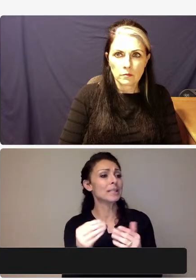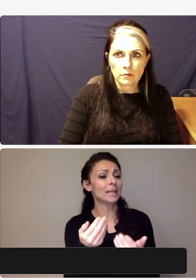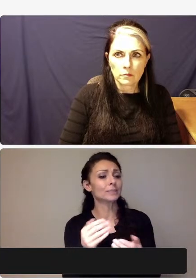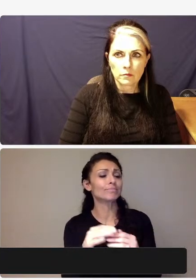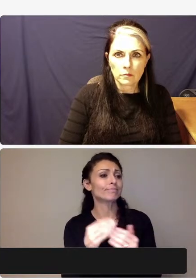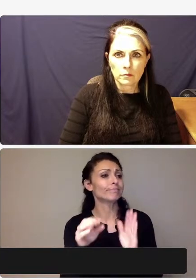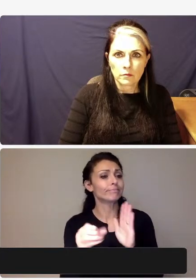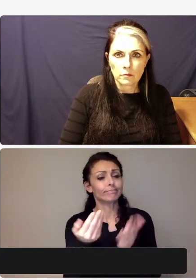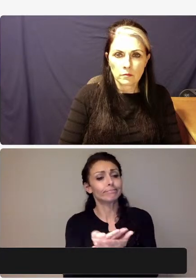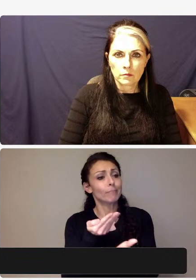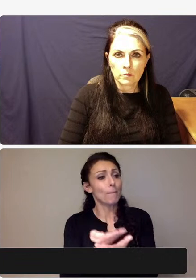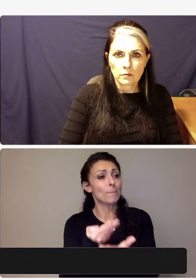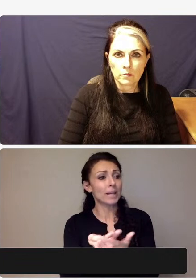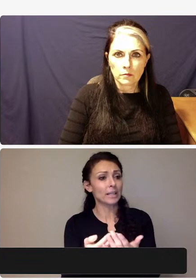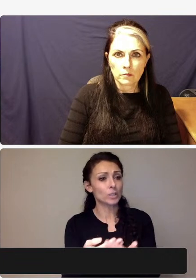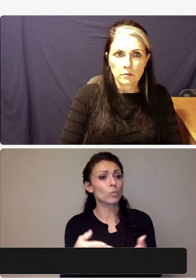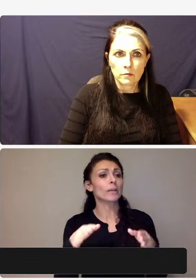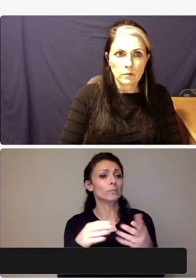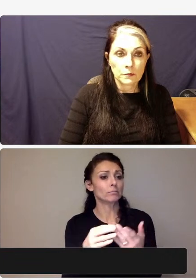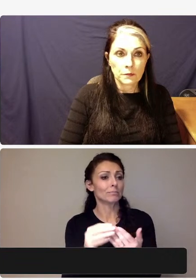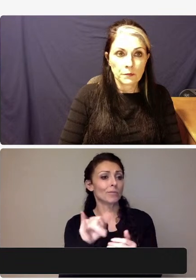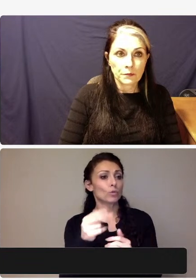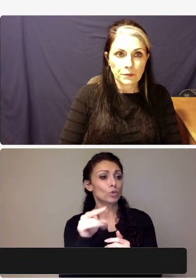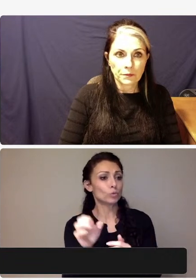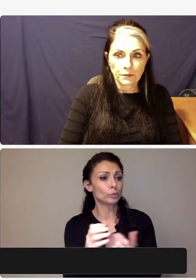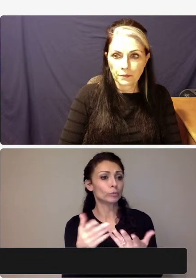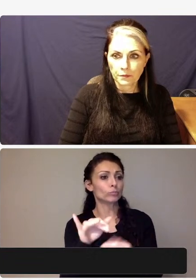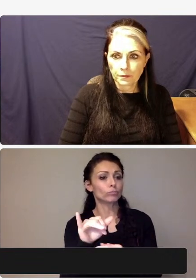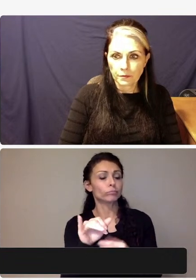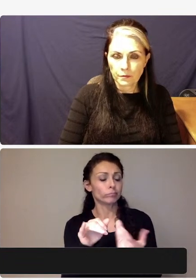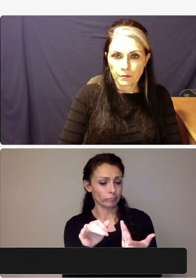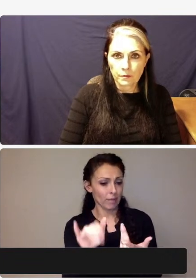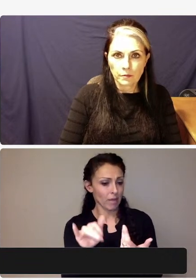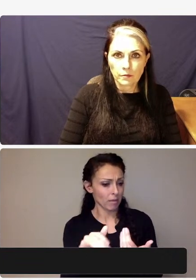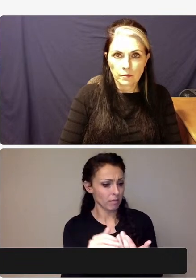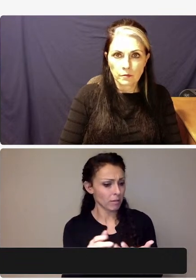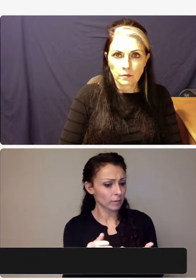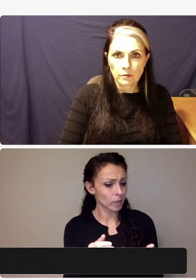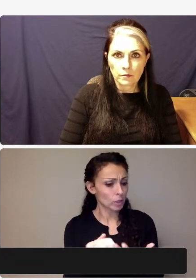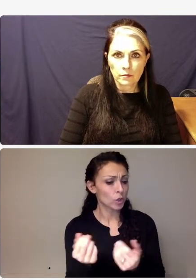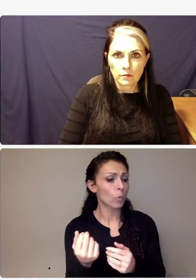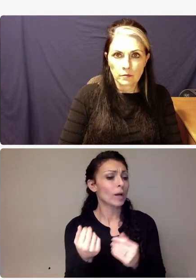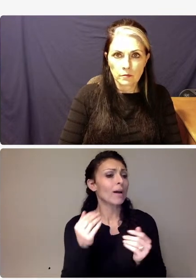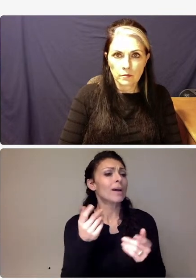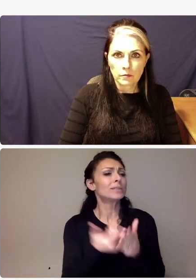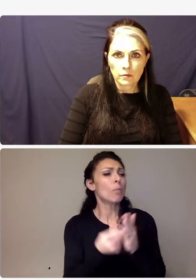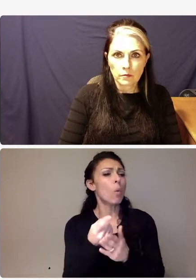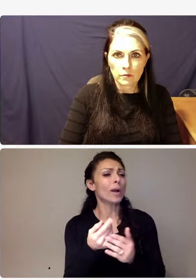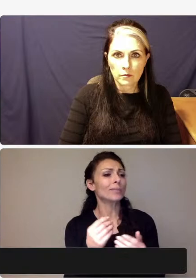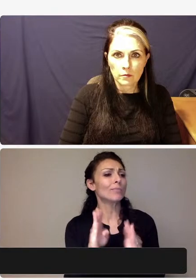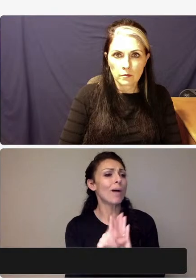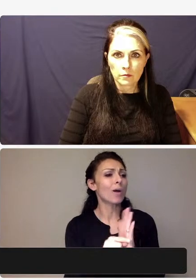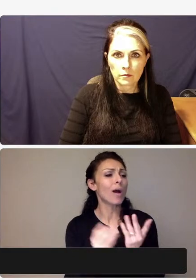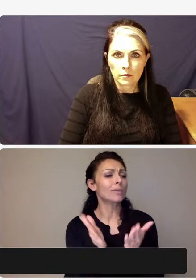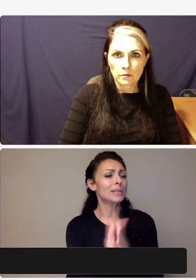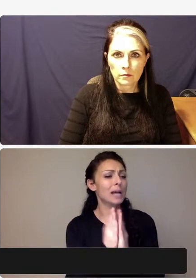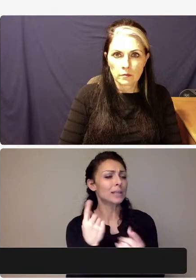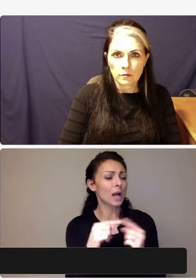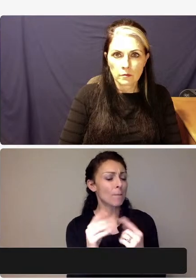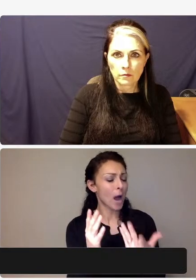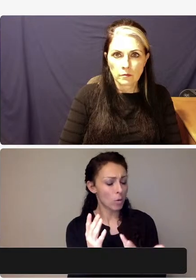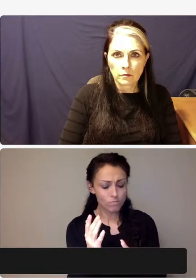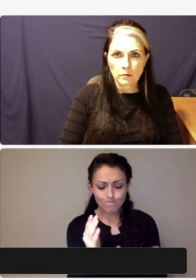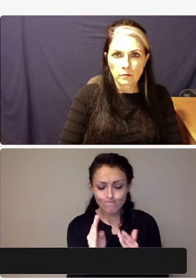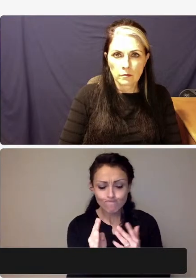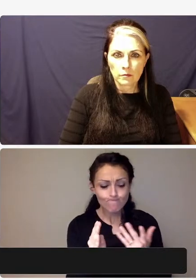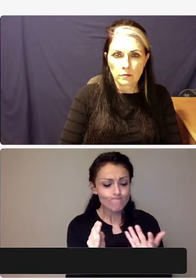so you're absolutely right we have not ended with a deficit uh two years ago we did with the slight surplus of about